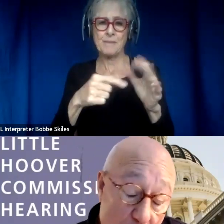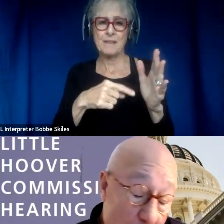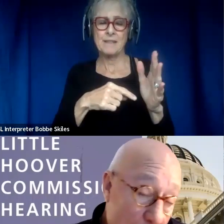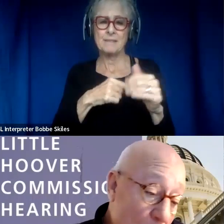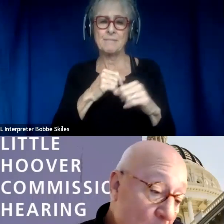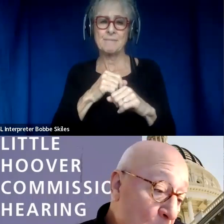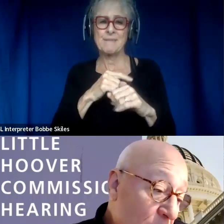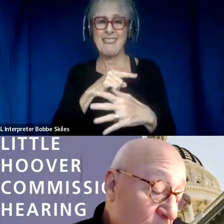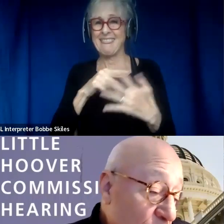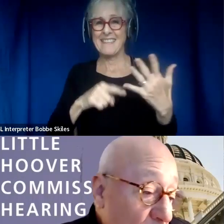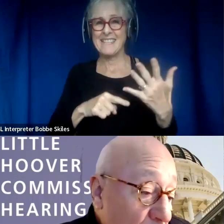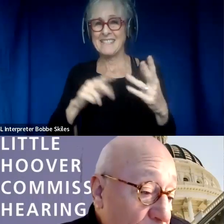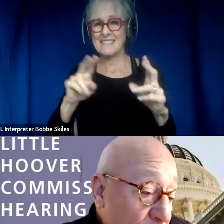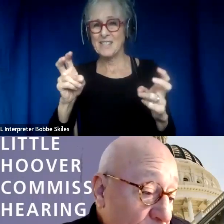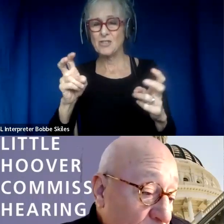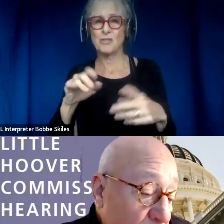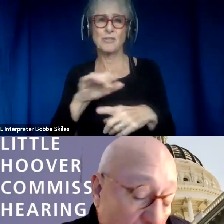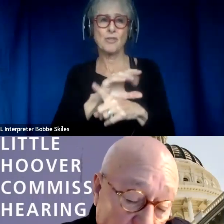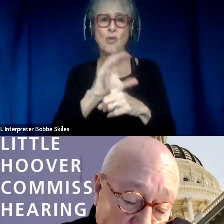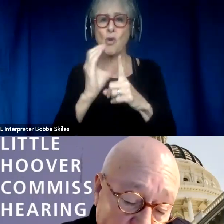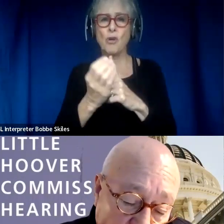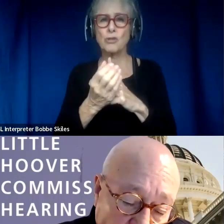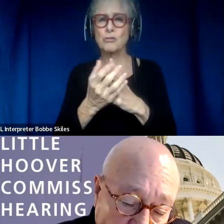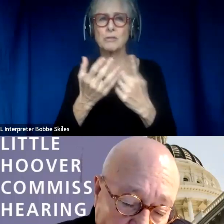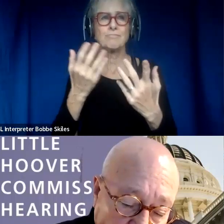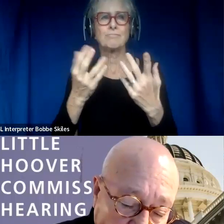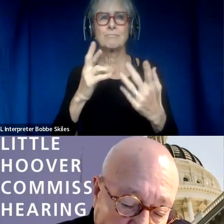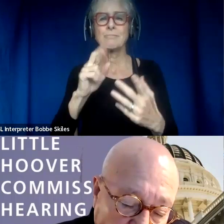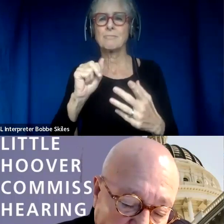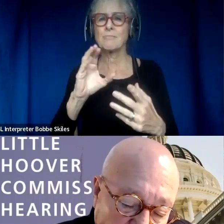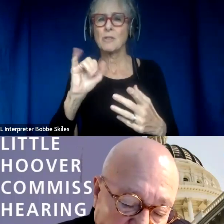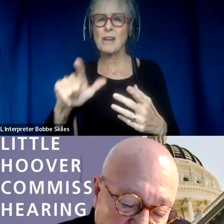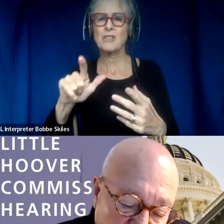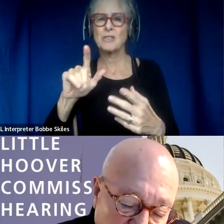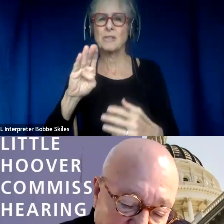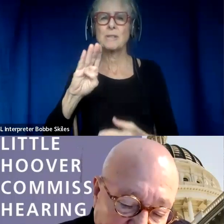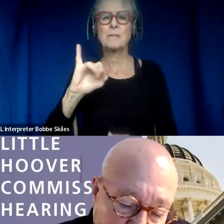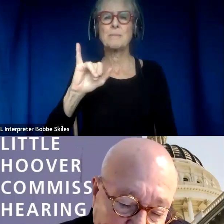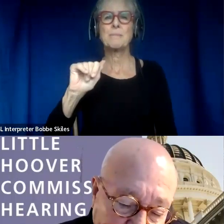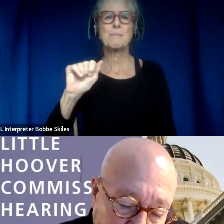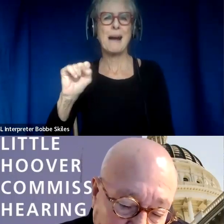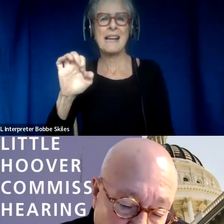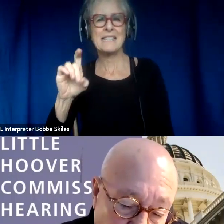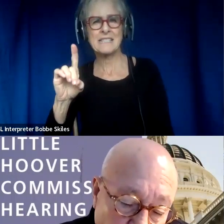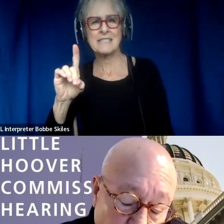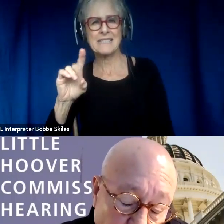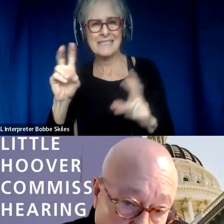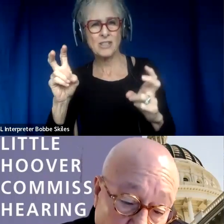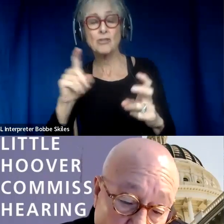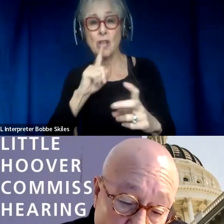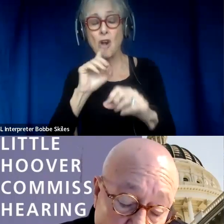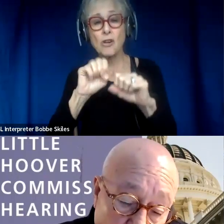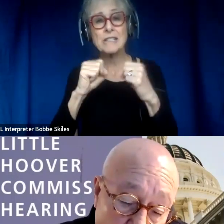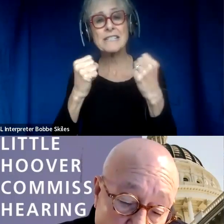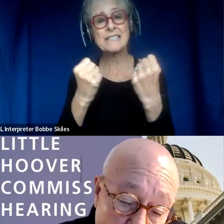these issues, these cultural, these racial, these bias issues are societal